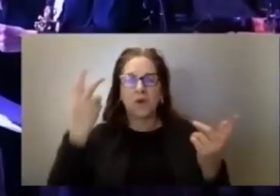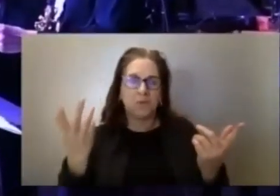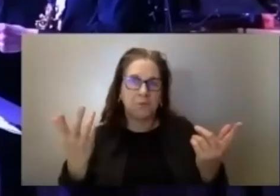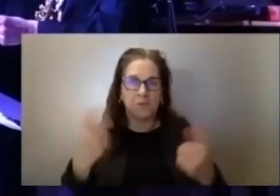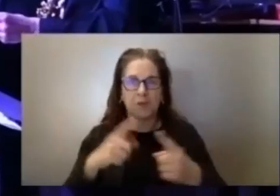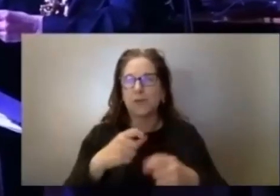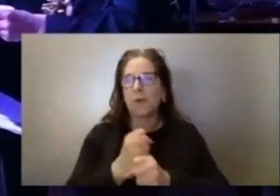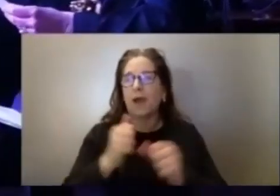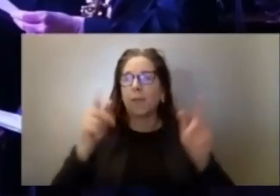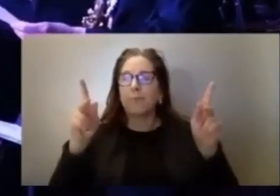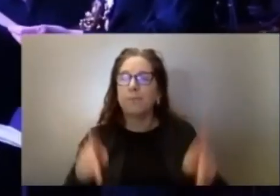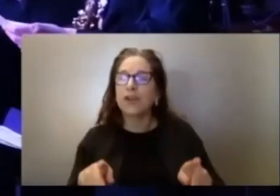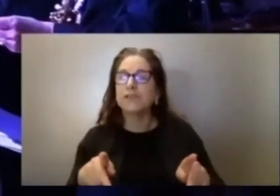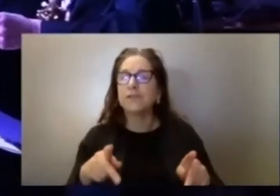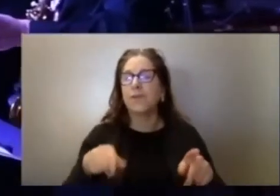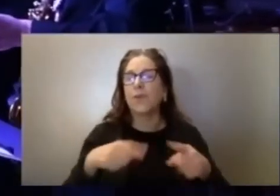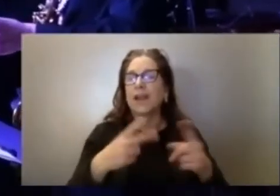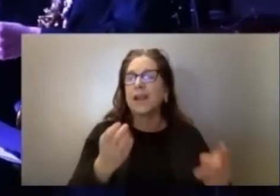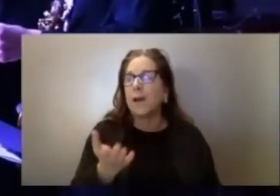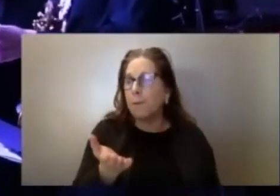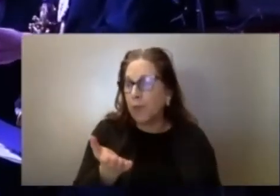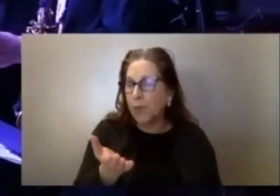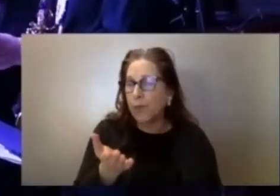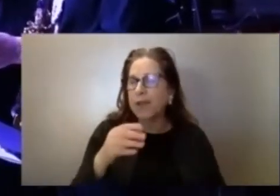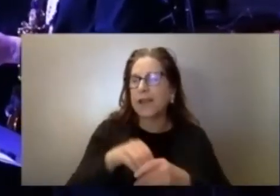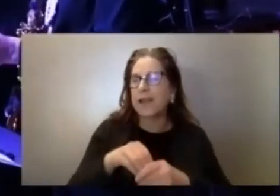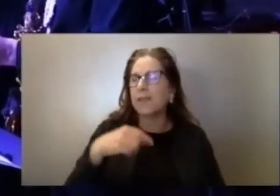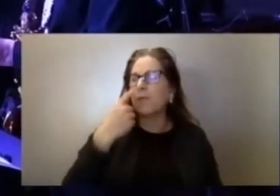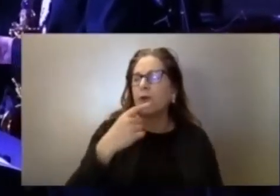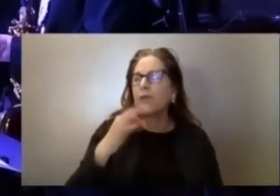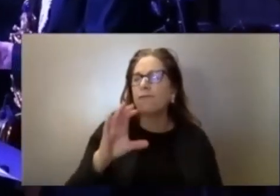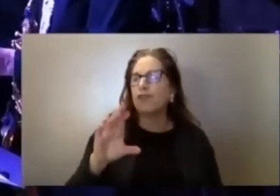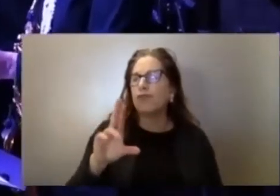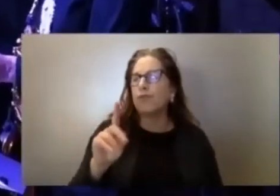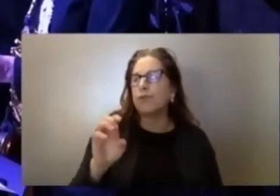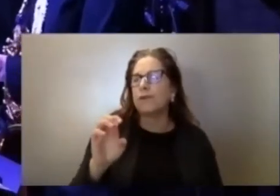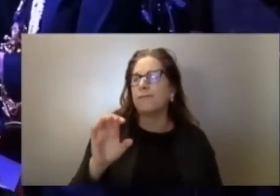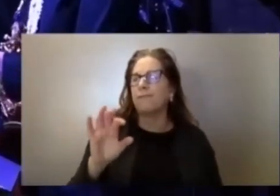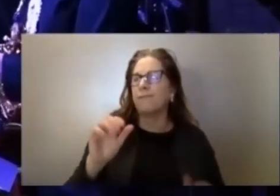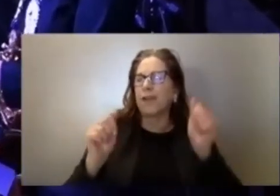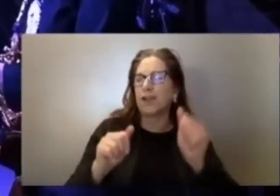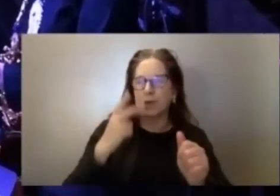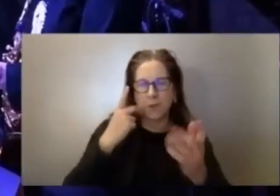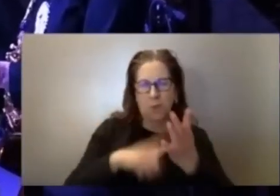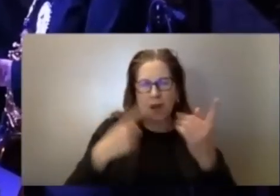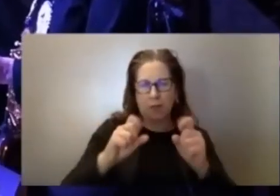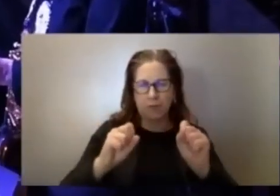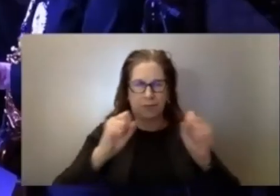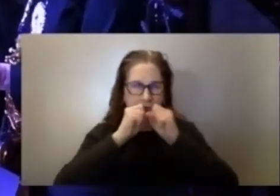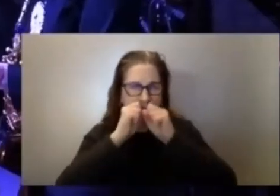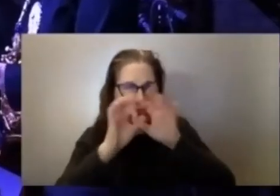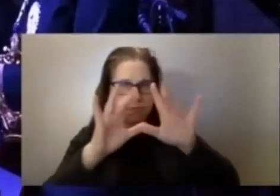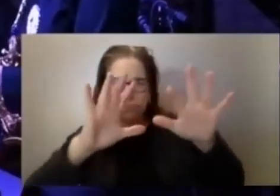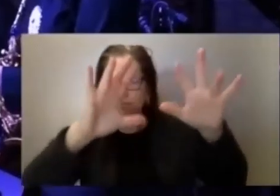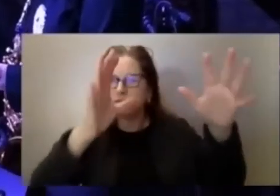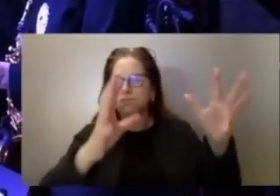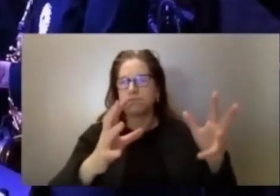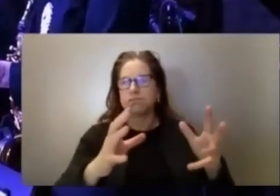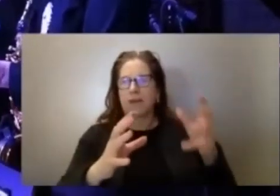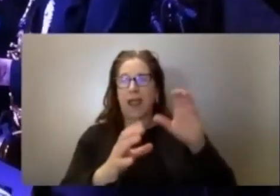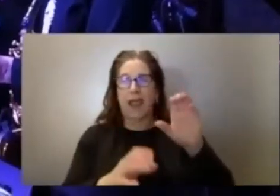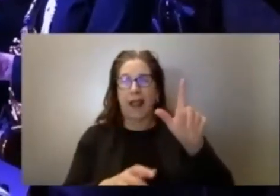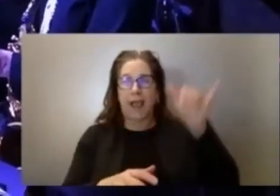So rabbit thought to make a person. And when he blew into the mouth of that crude figure to see